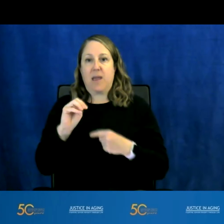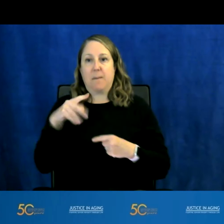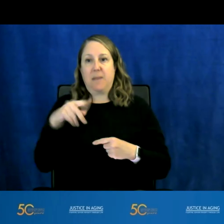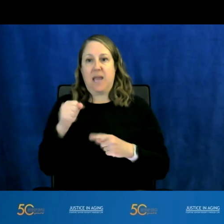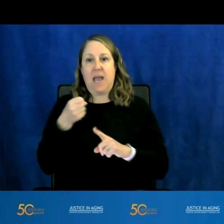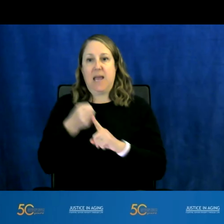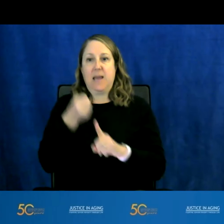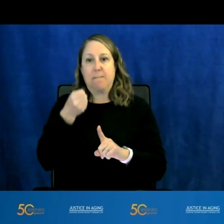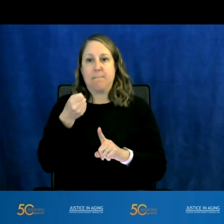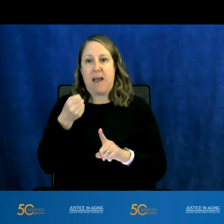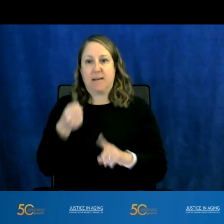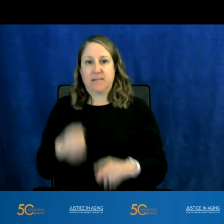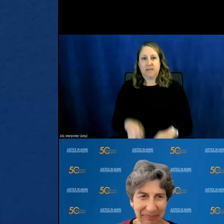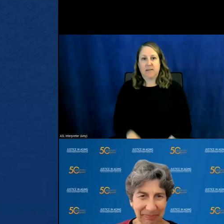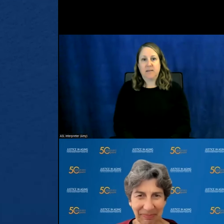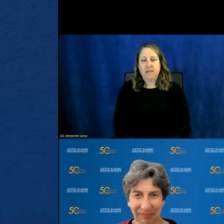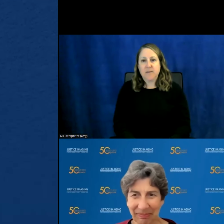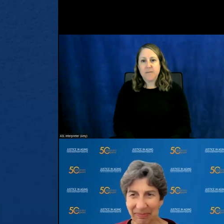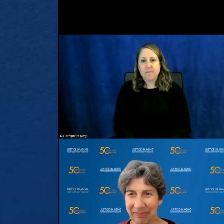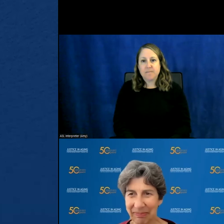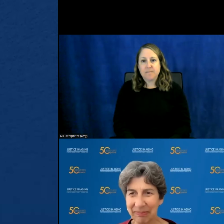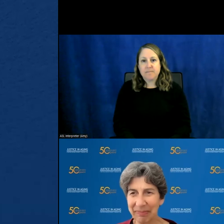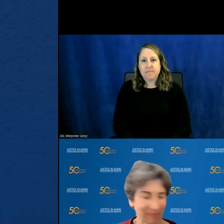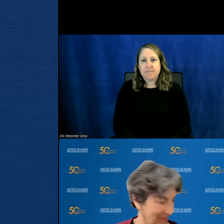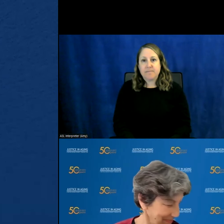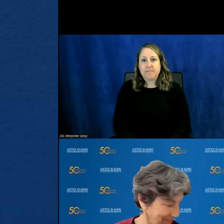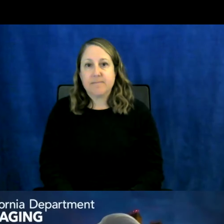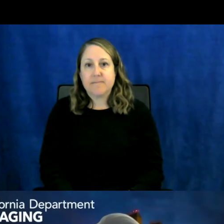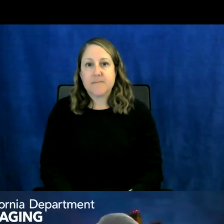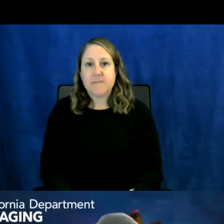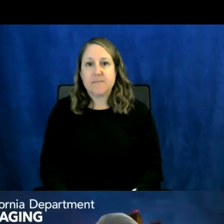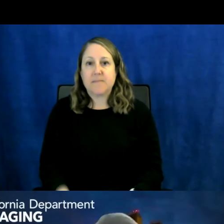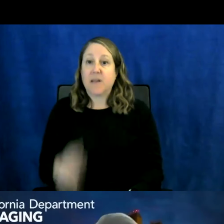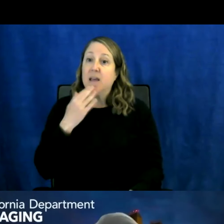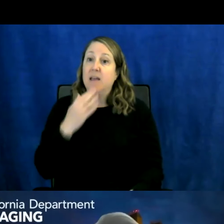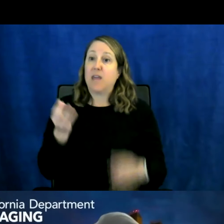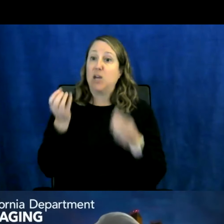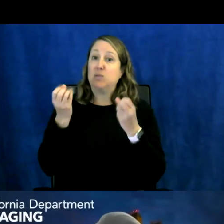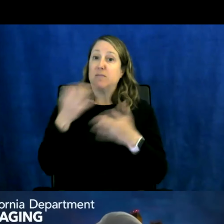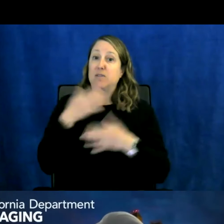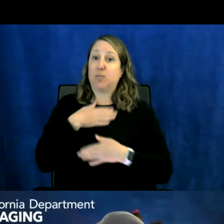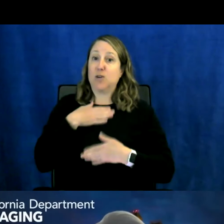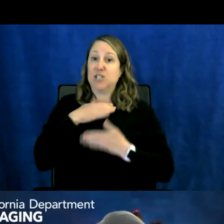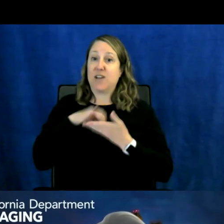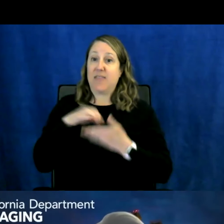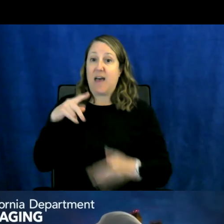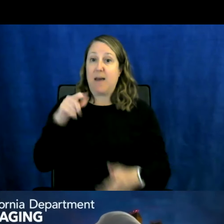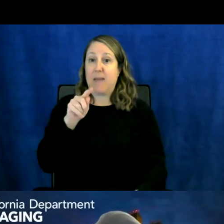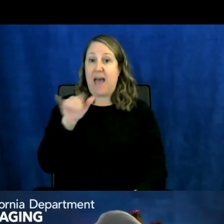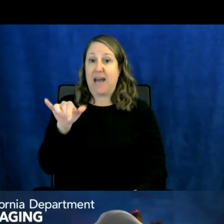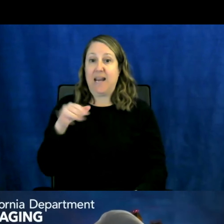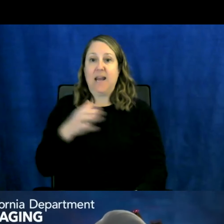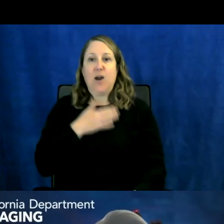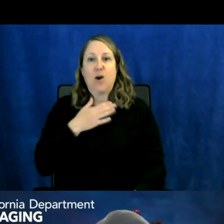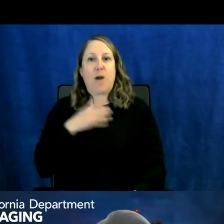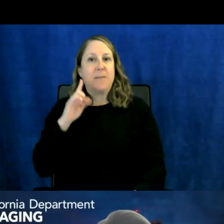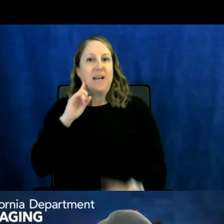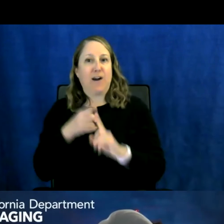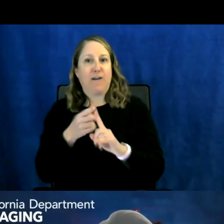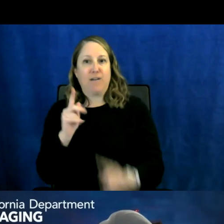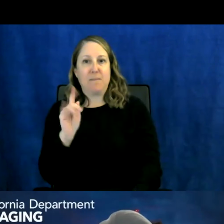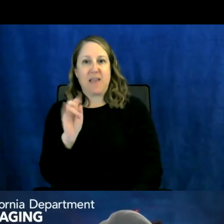Committee. Thank you. Thank you so much. Appreciate that so much, Patty. And we're so happy that we get to hear from Kevin